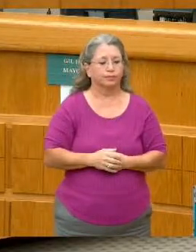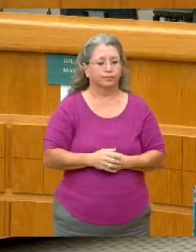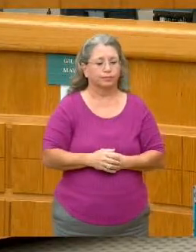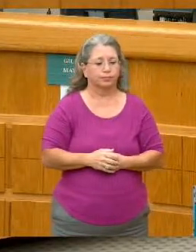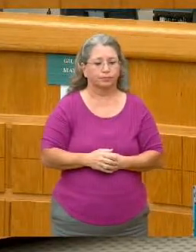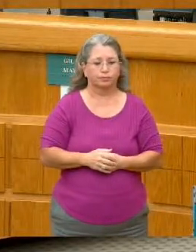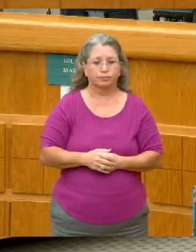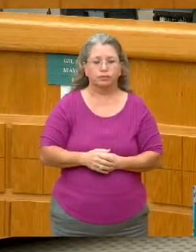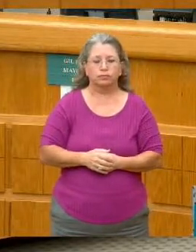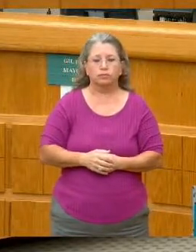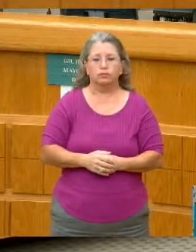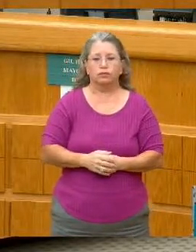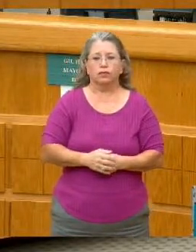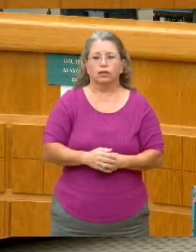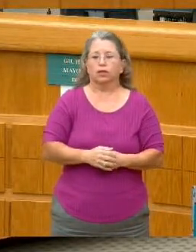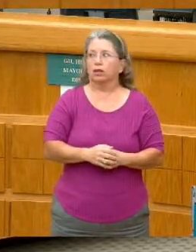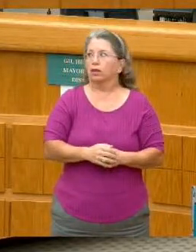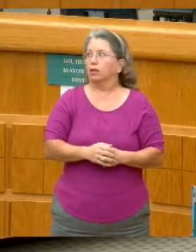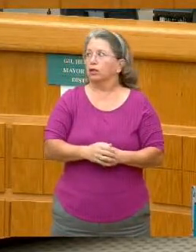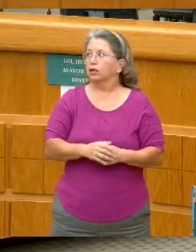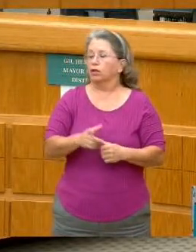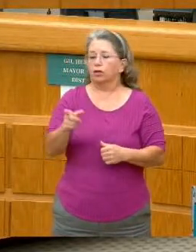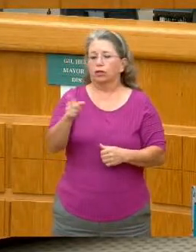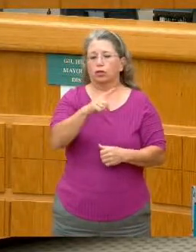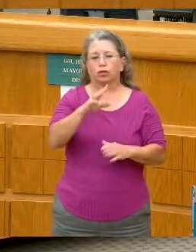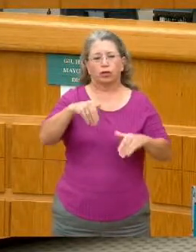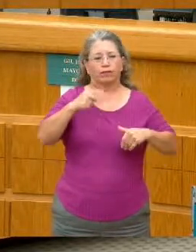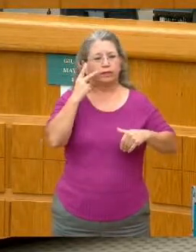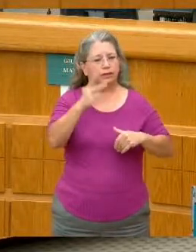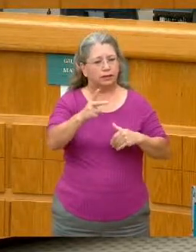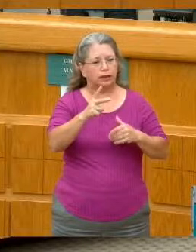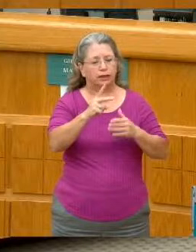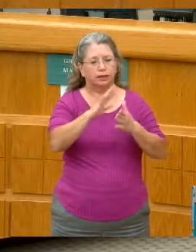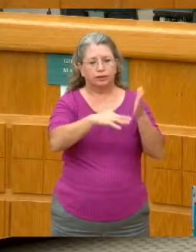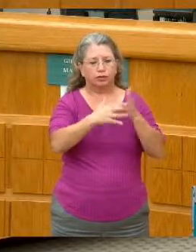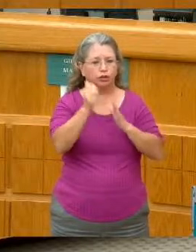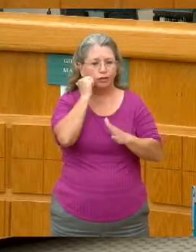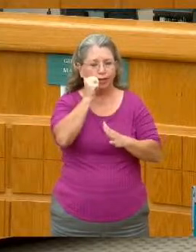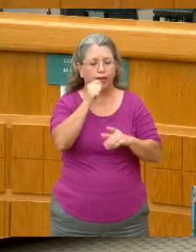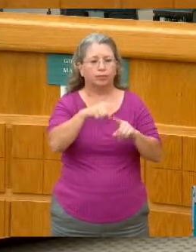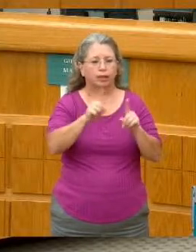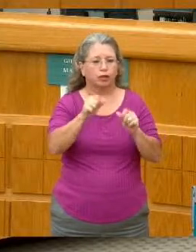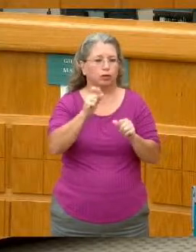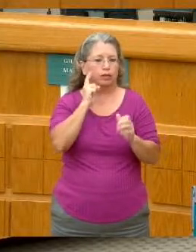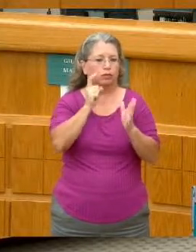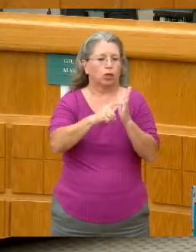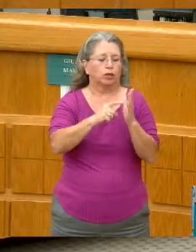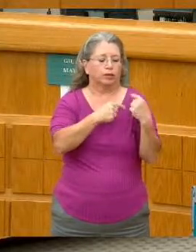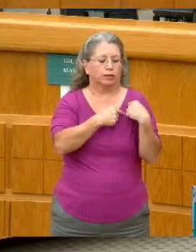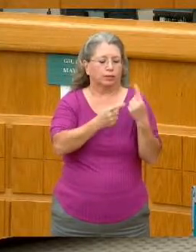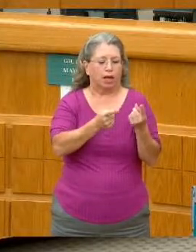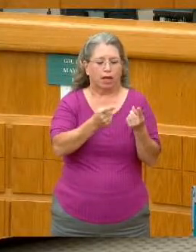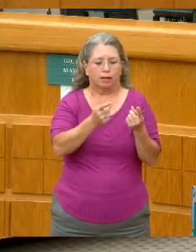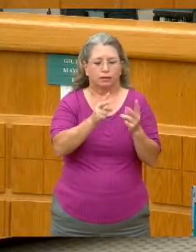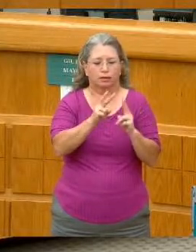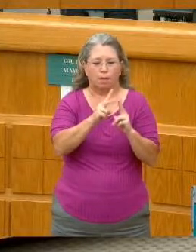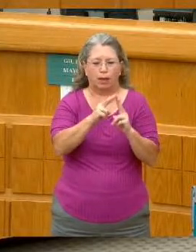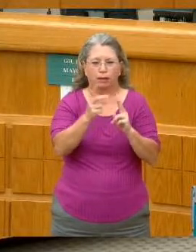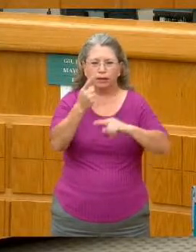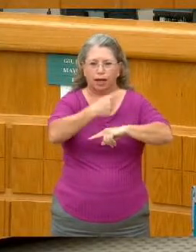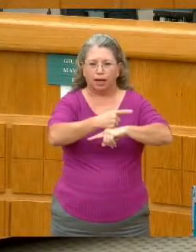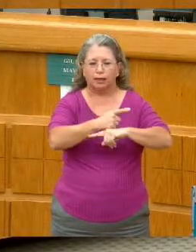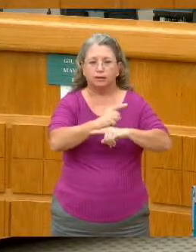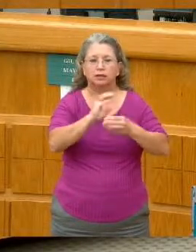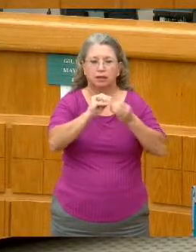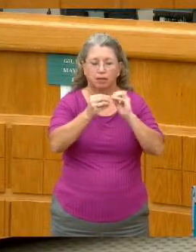seen the charts, although we're providing the information on our webpage. You can see for the past couple of days, the numbers have been relatively